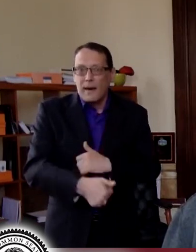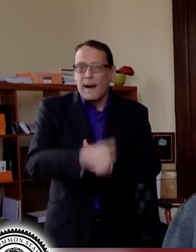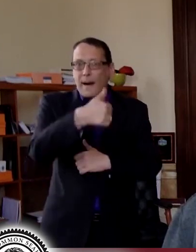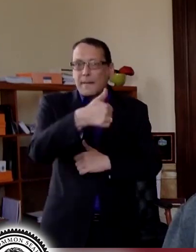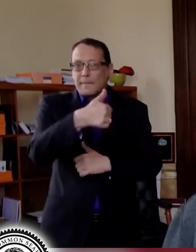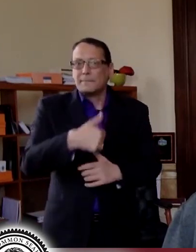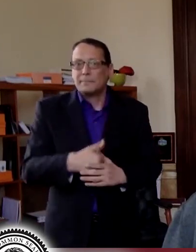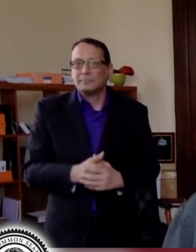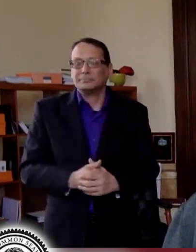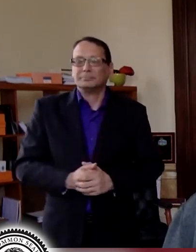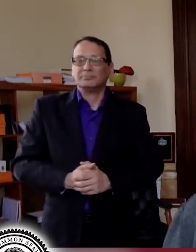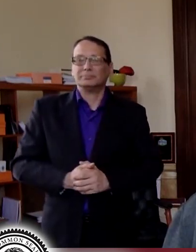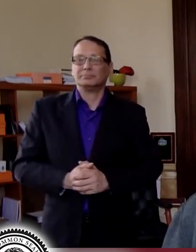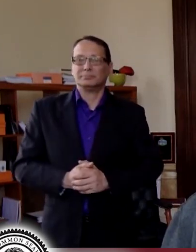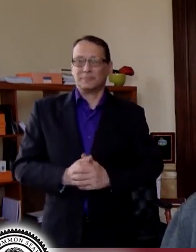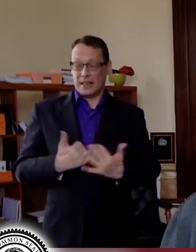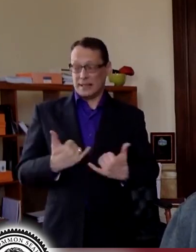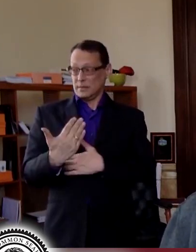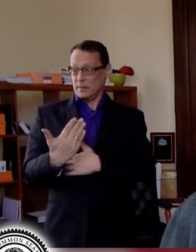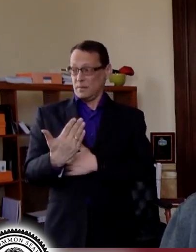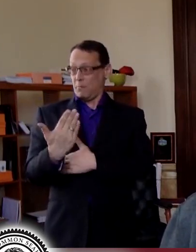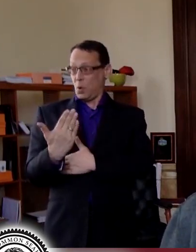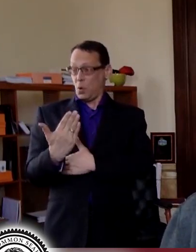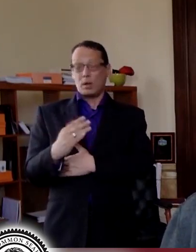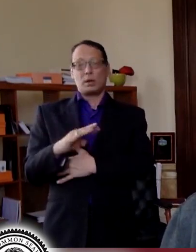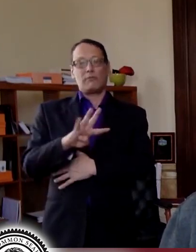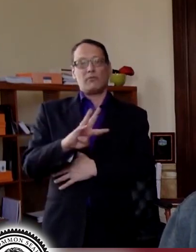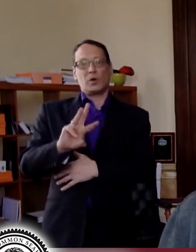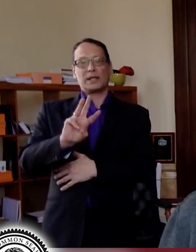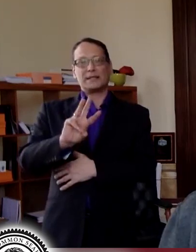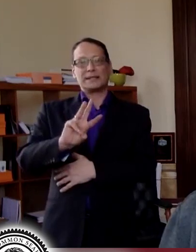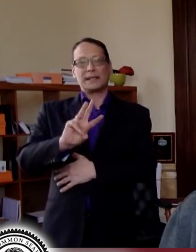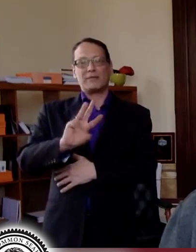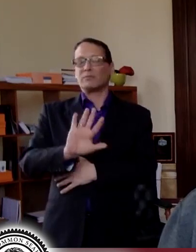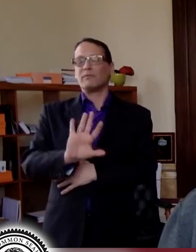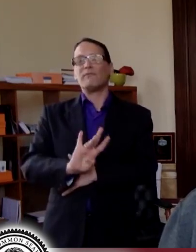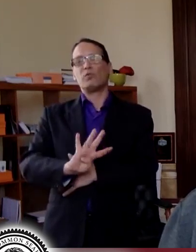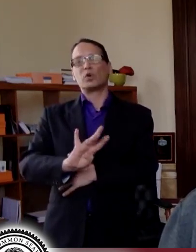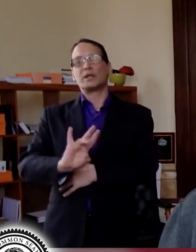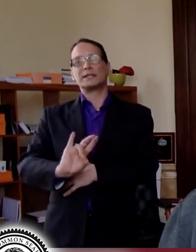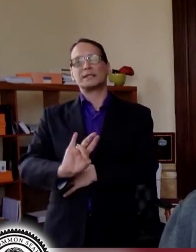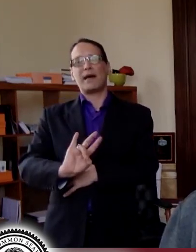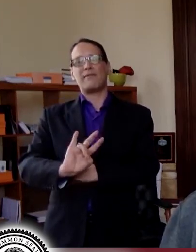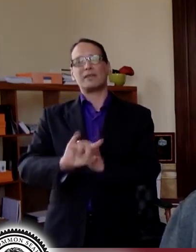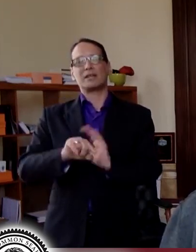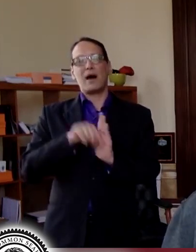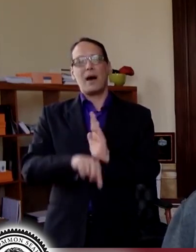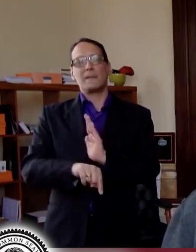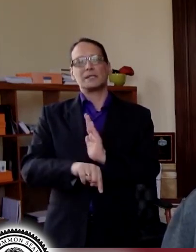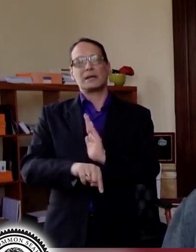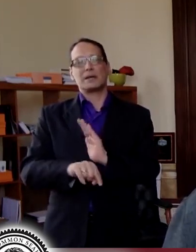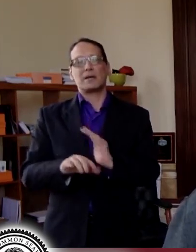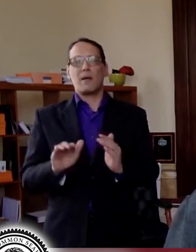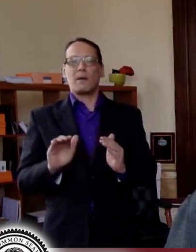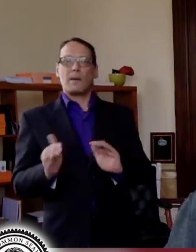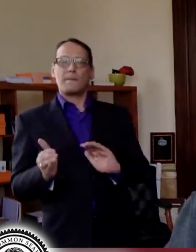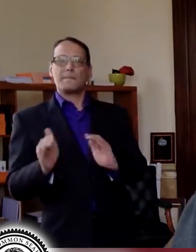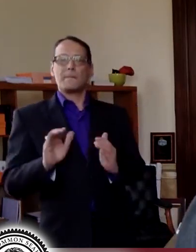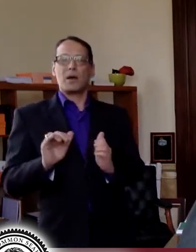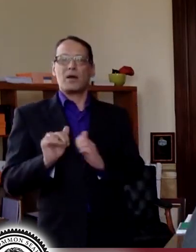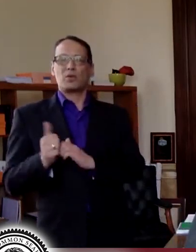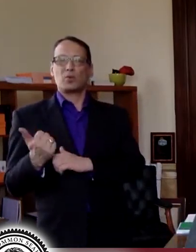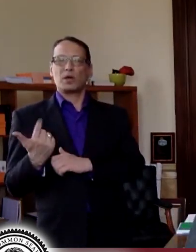over last year. As of this morning, we had 47 homicides in the city of St. Louis. That compared with